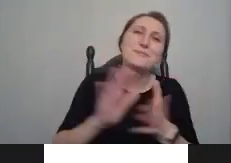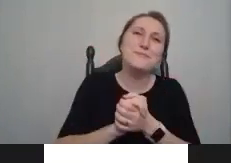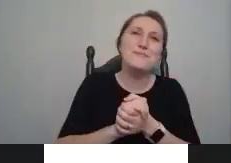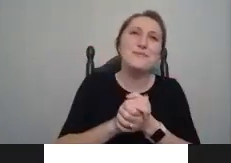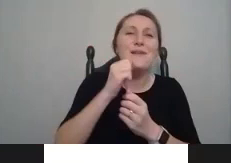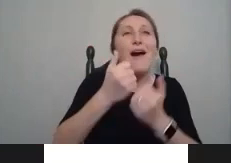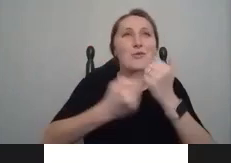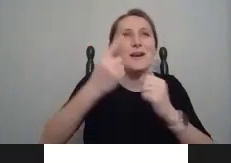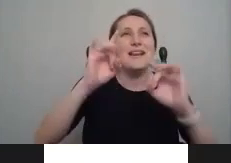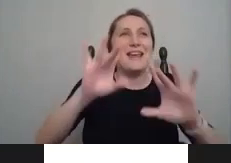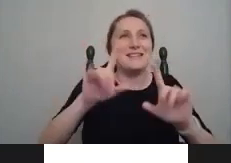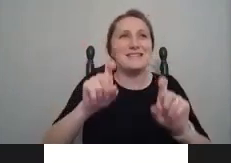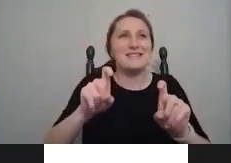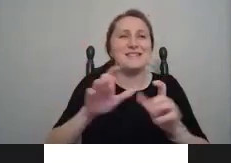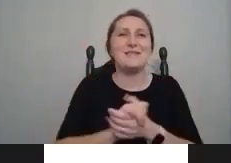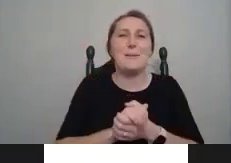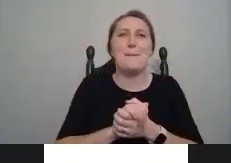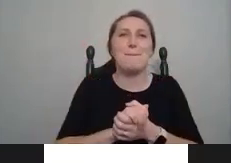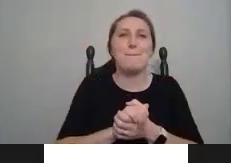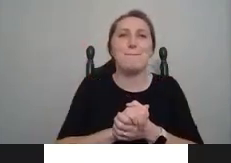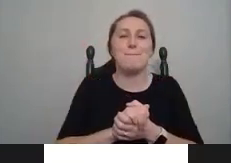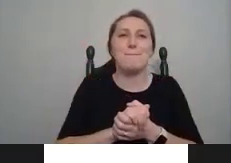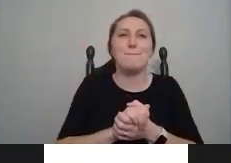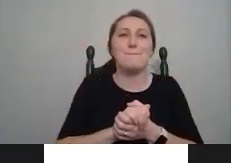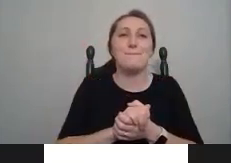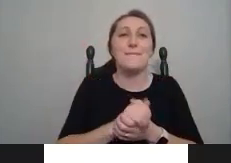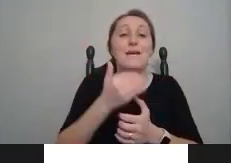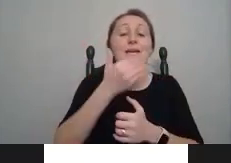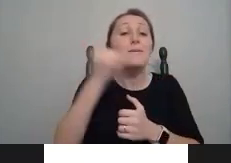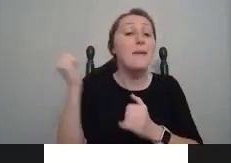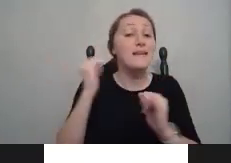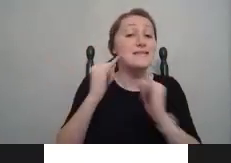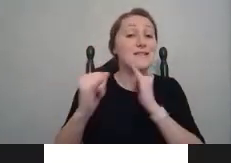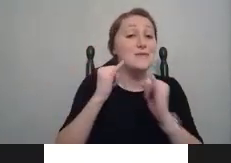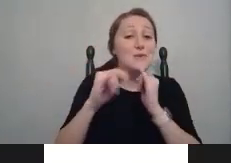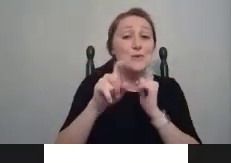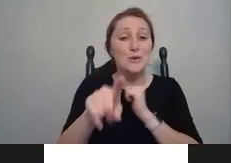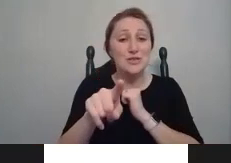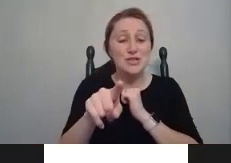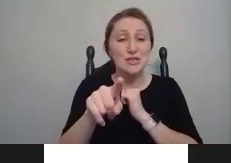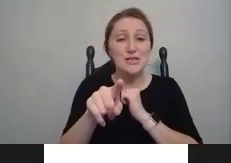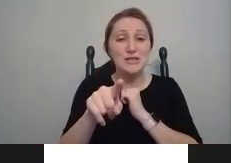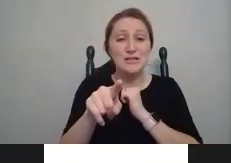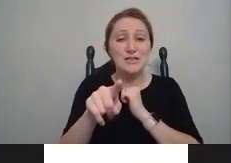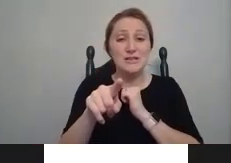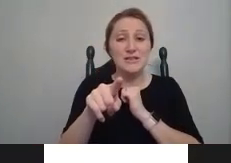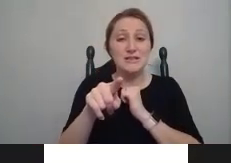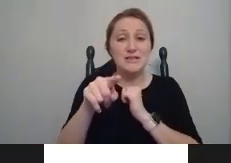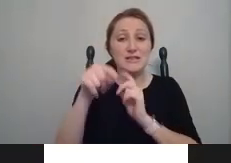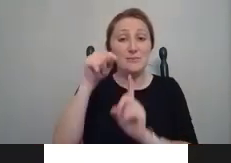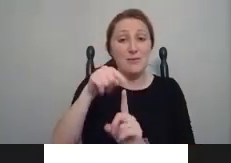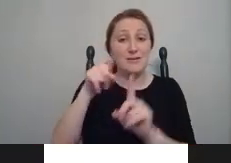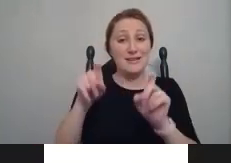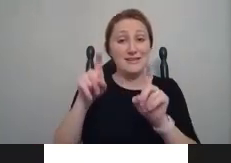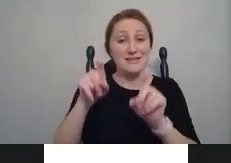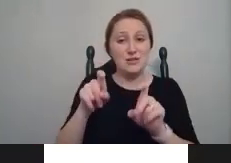not everyone hates testing. The best interview question, here's the secret, is about testing. The question is, do